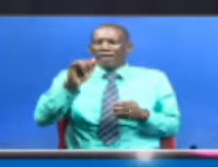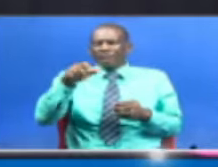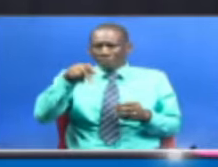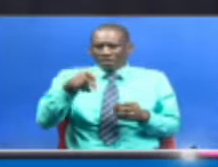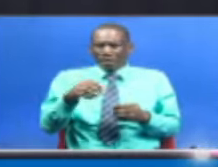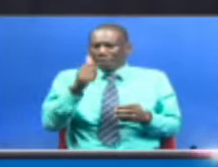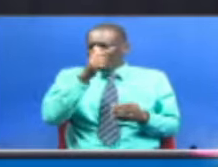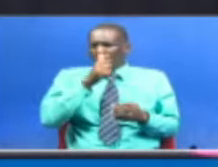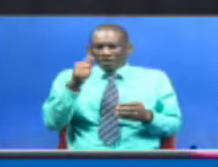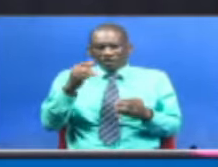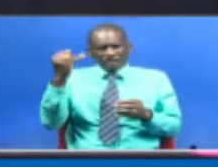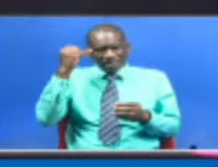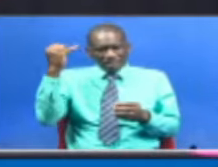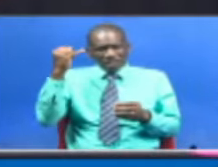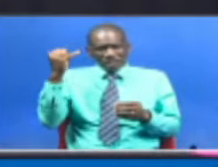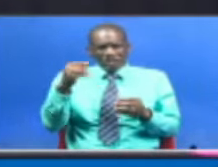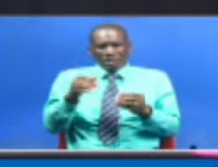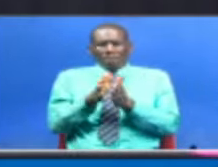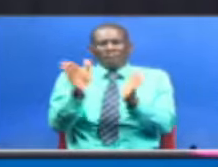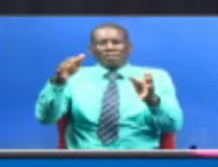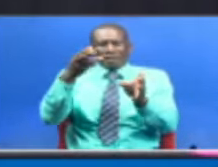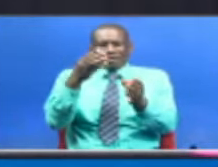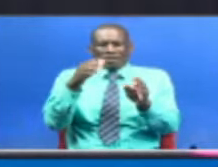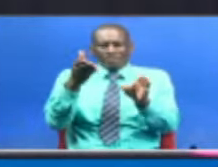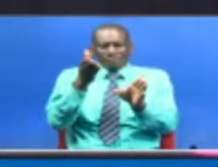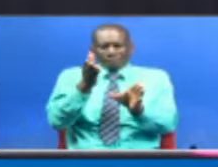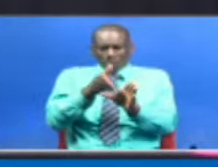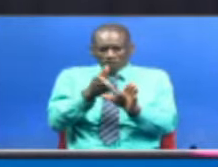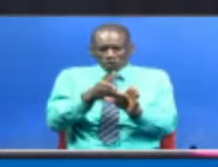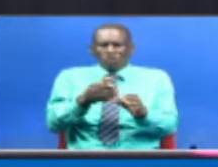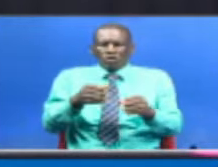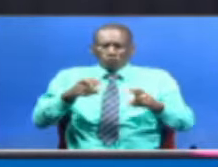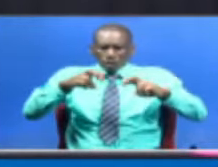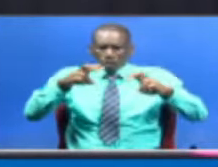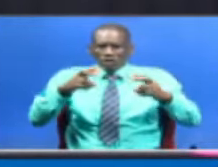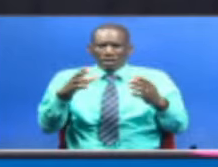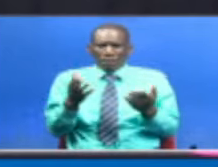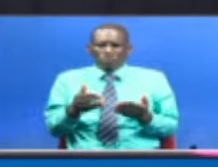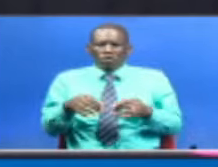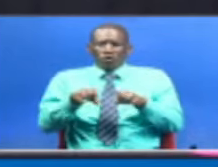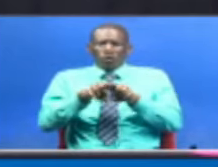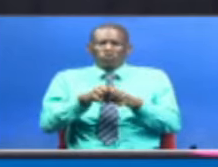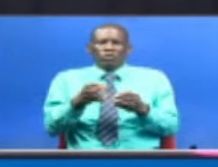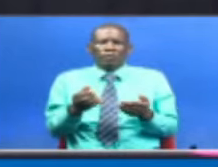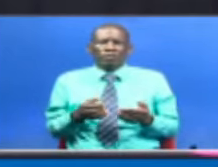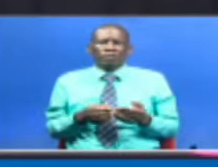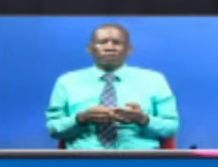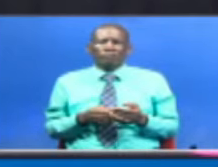initiated public partnership. We're looking at